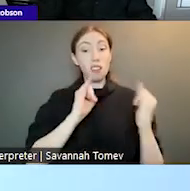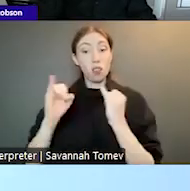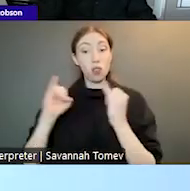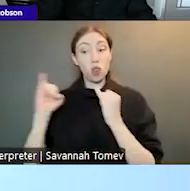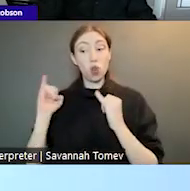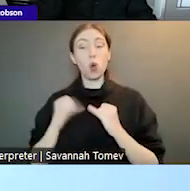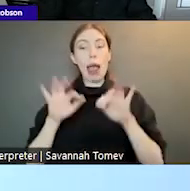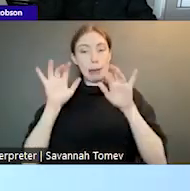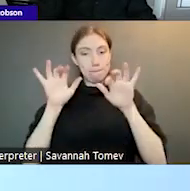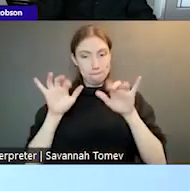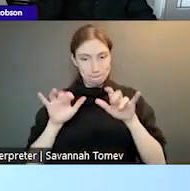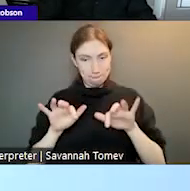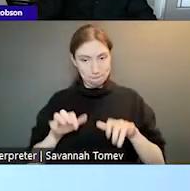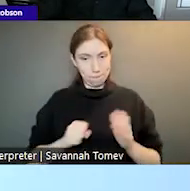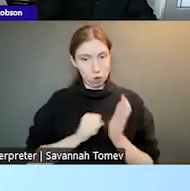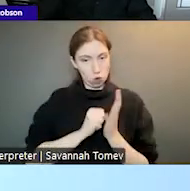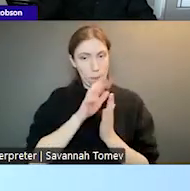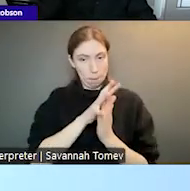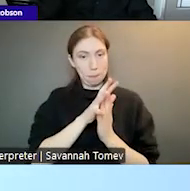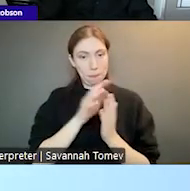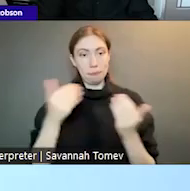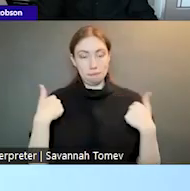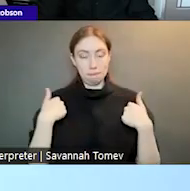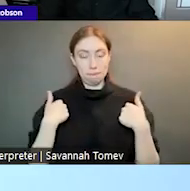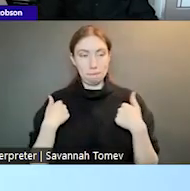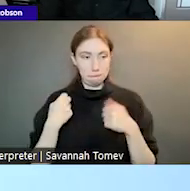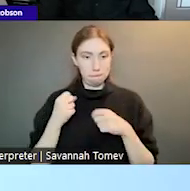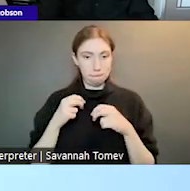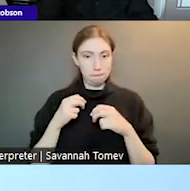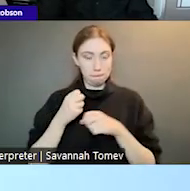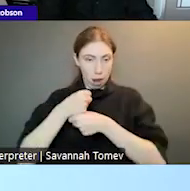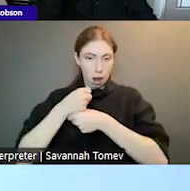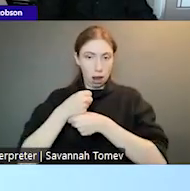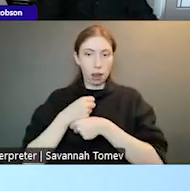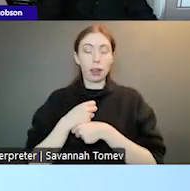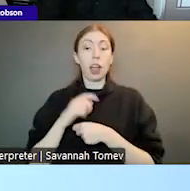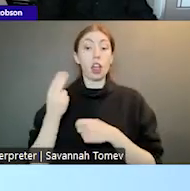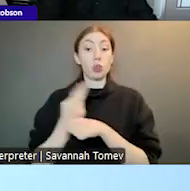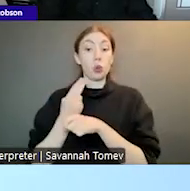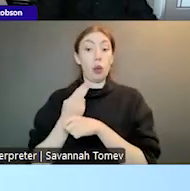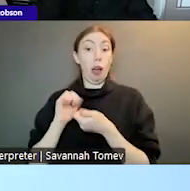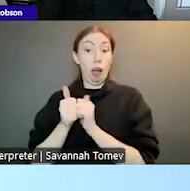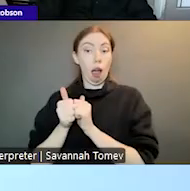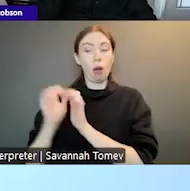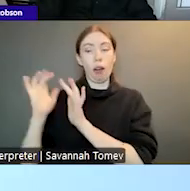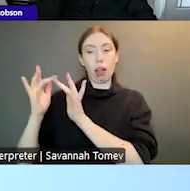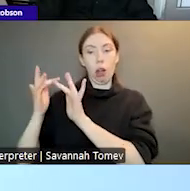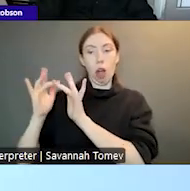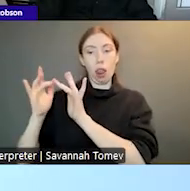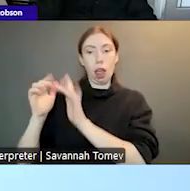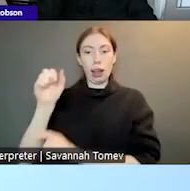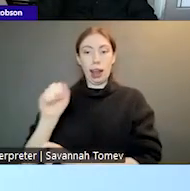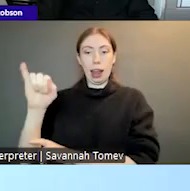typed first-person narratives. I had them transcribed online using Otter, and